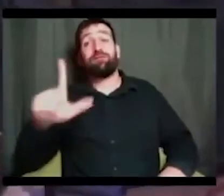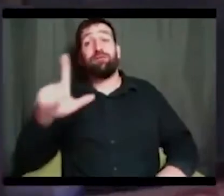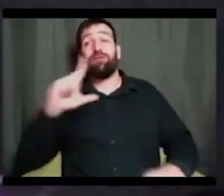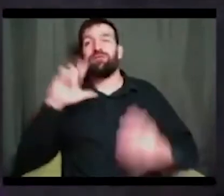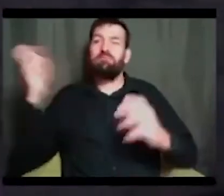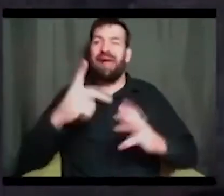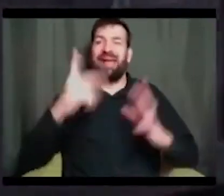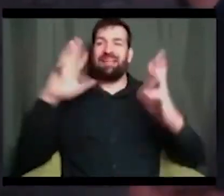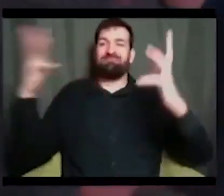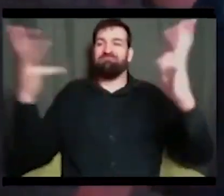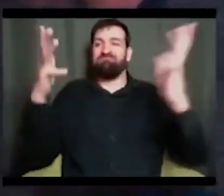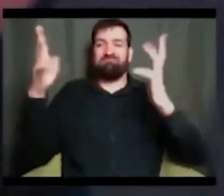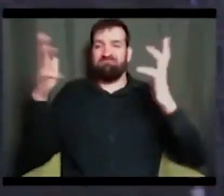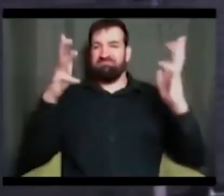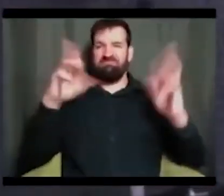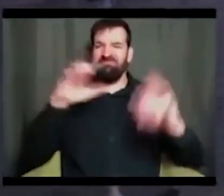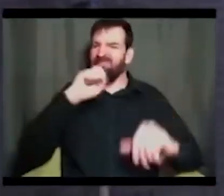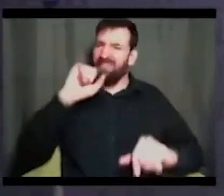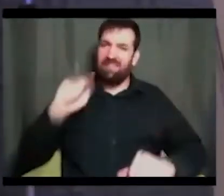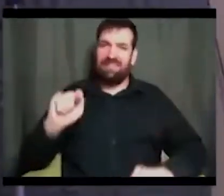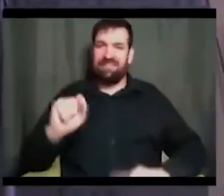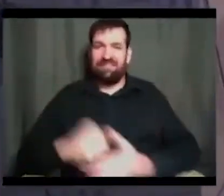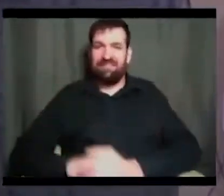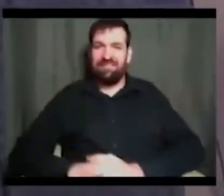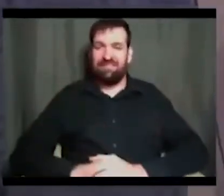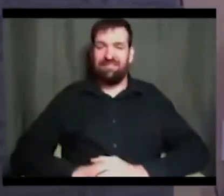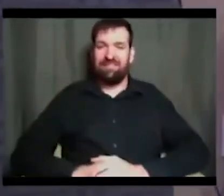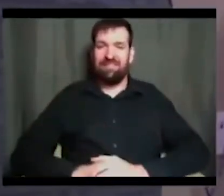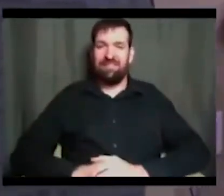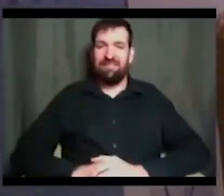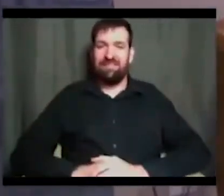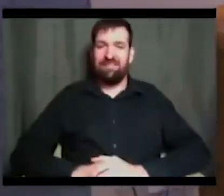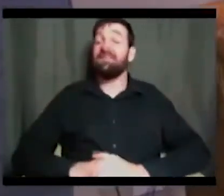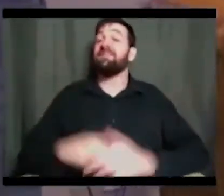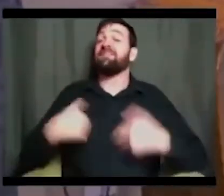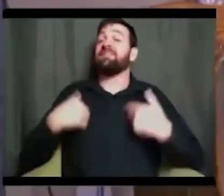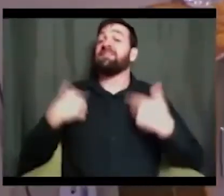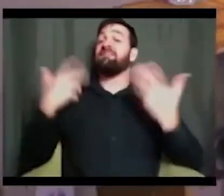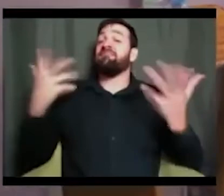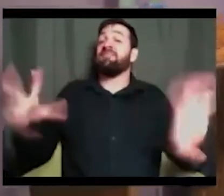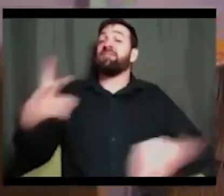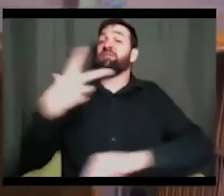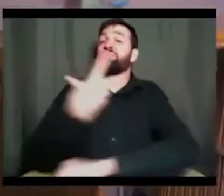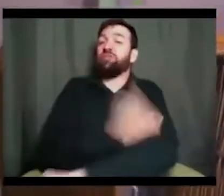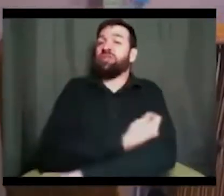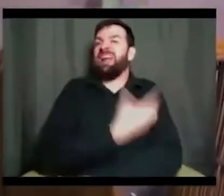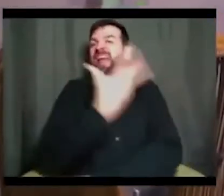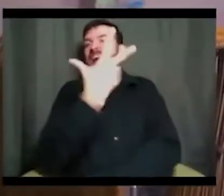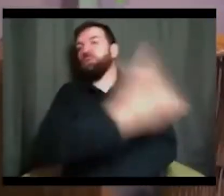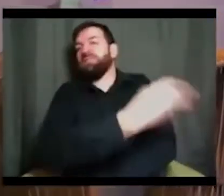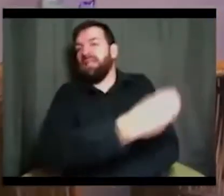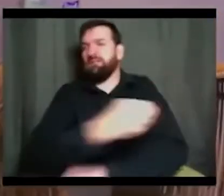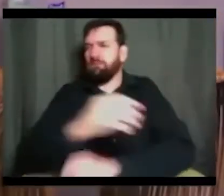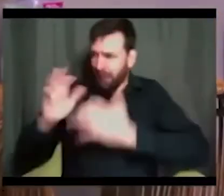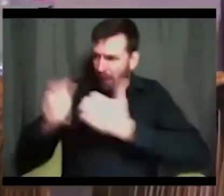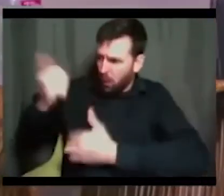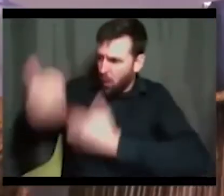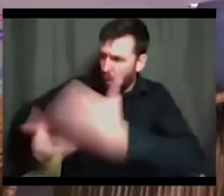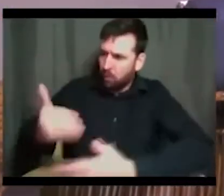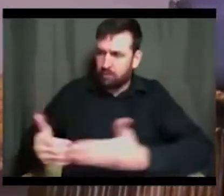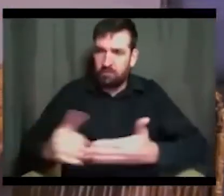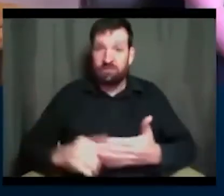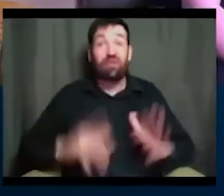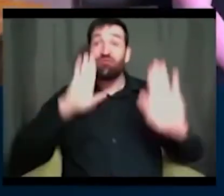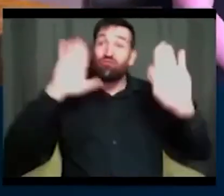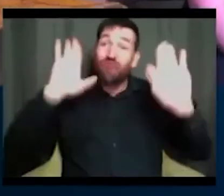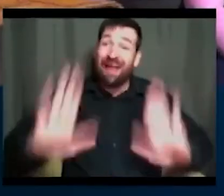job, buddy. We love this. I got my shot outside. Okay, how'd it go? Great.